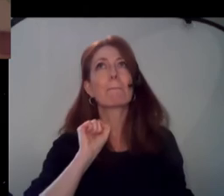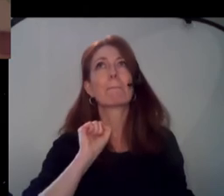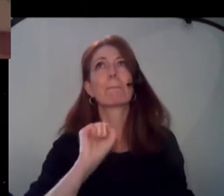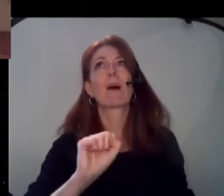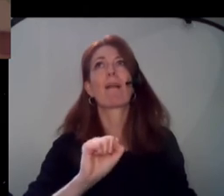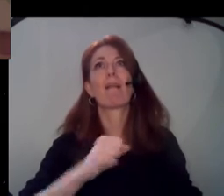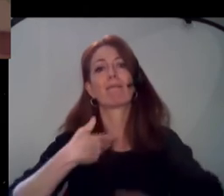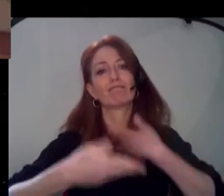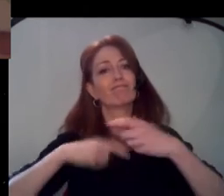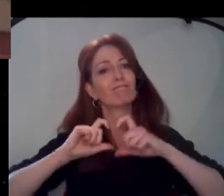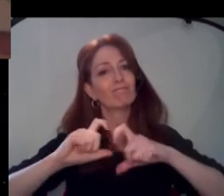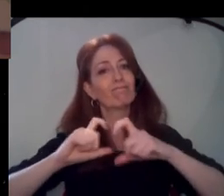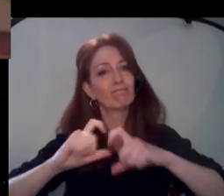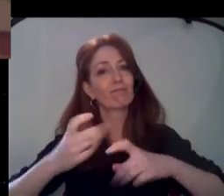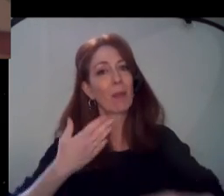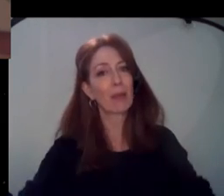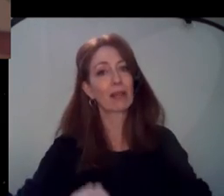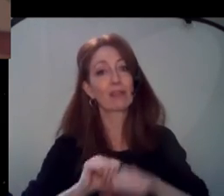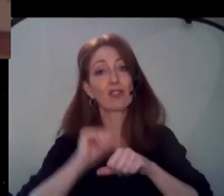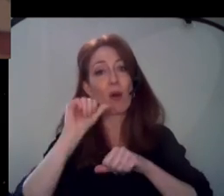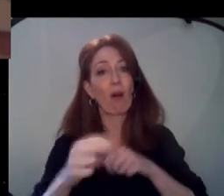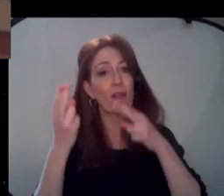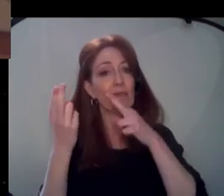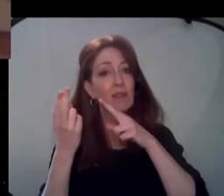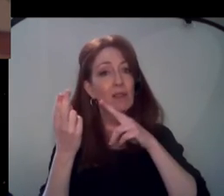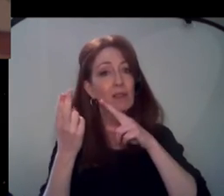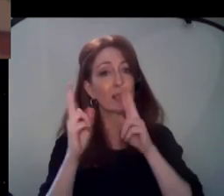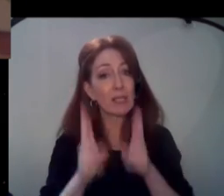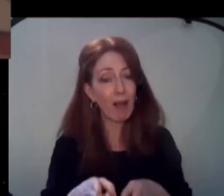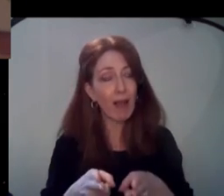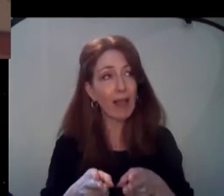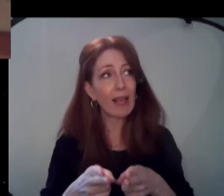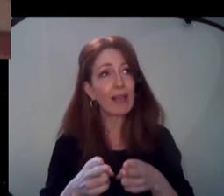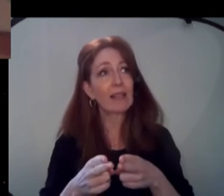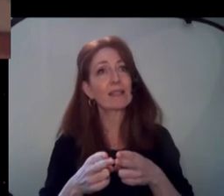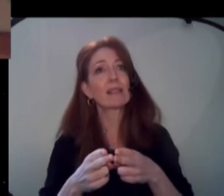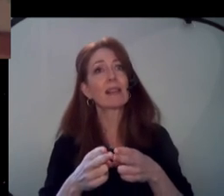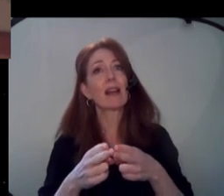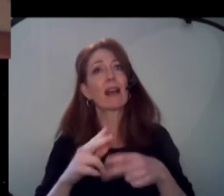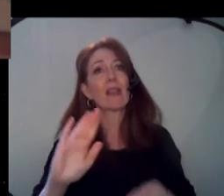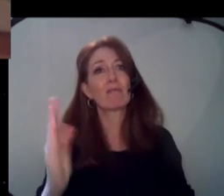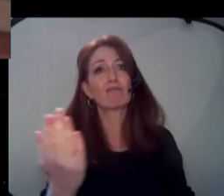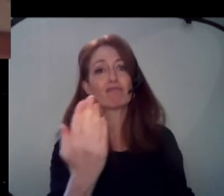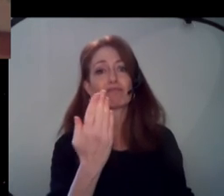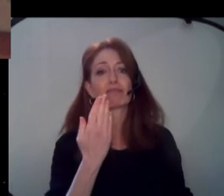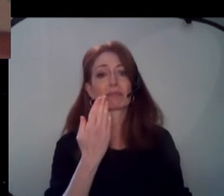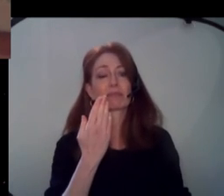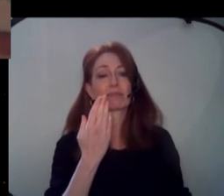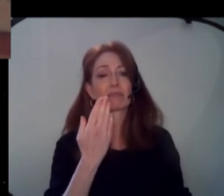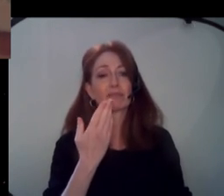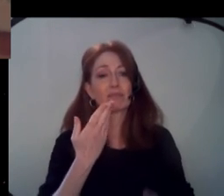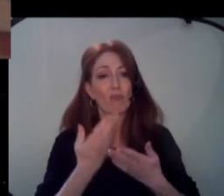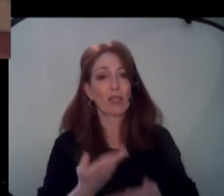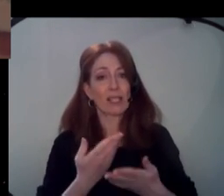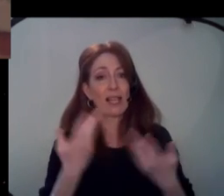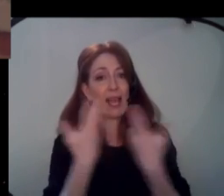the decades immediately after she died, and then up to the present day, how that might be changing. Anyone happy, free to